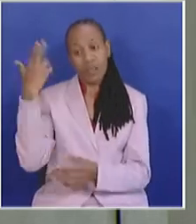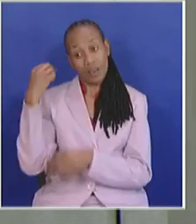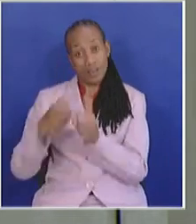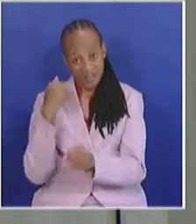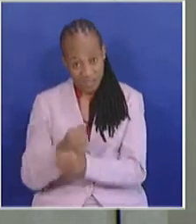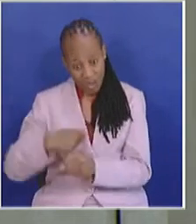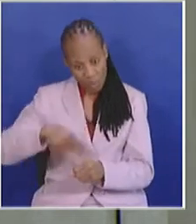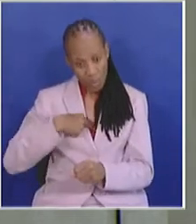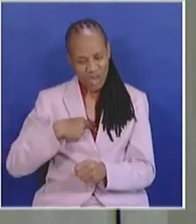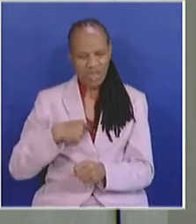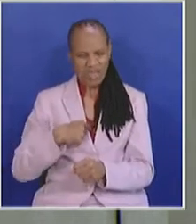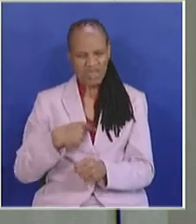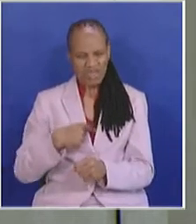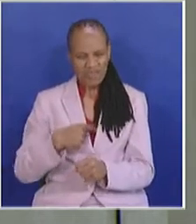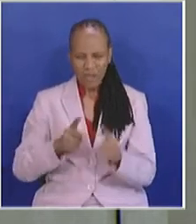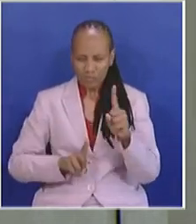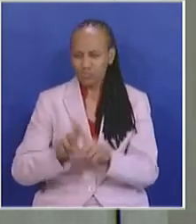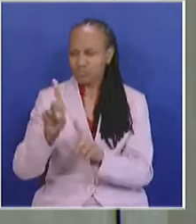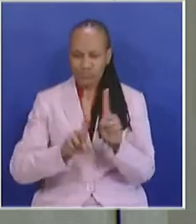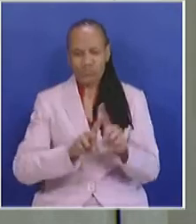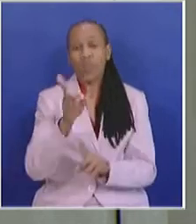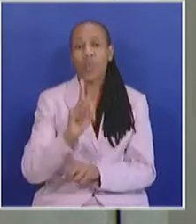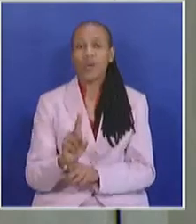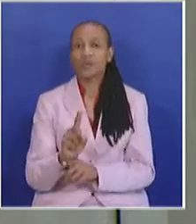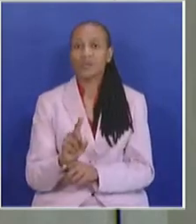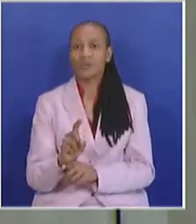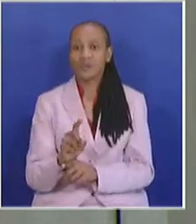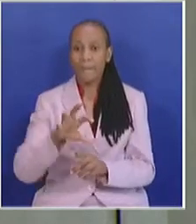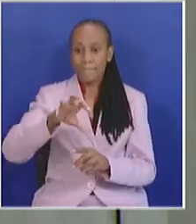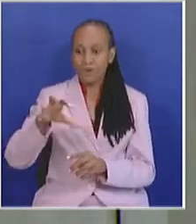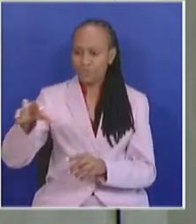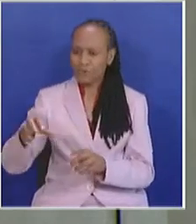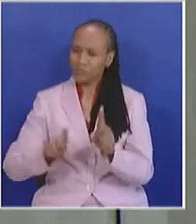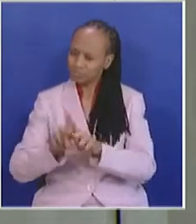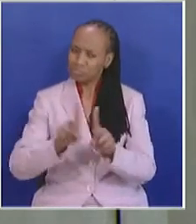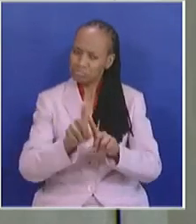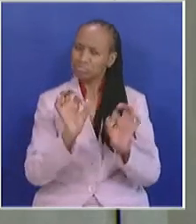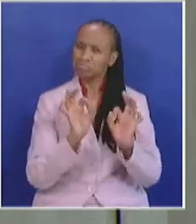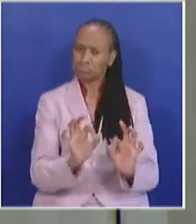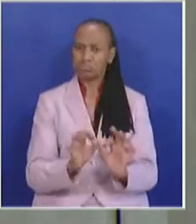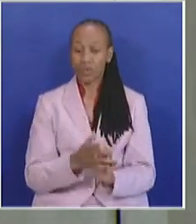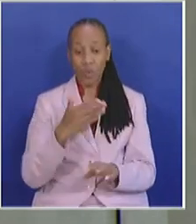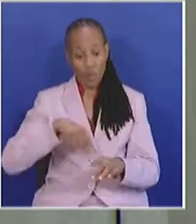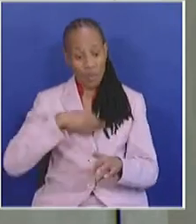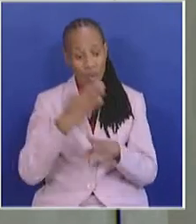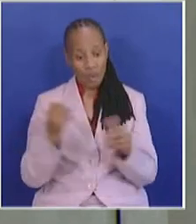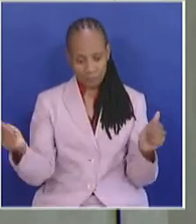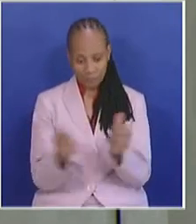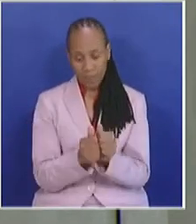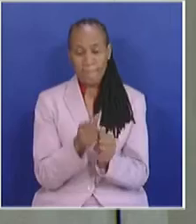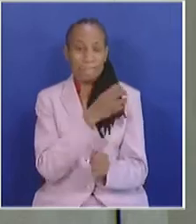have made solid strides progressing regulatory approvals. Working closely with Minister